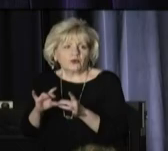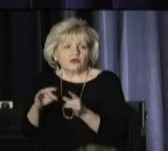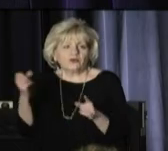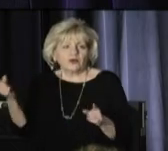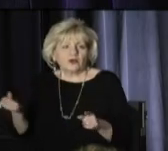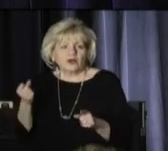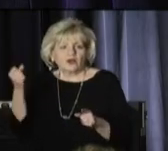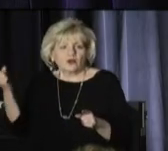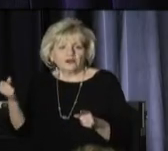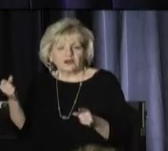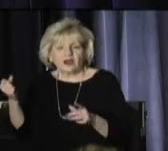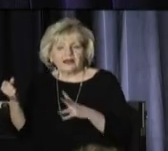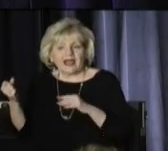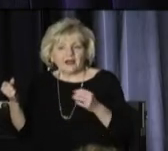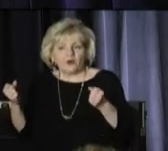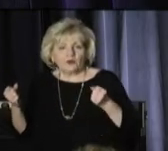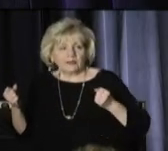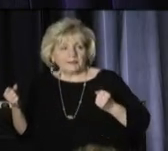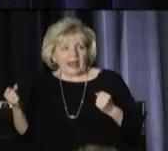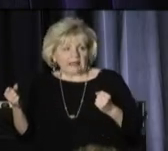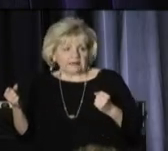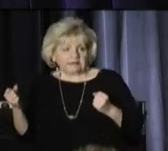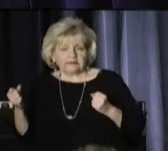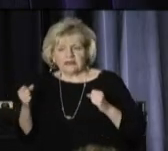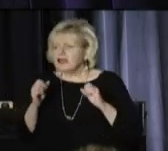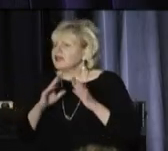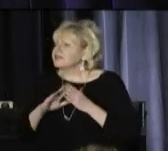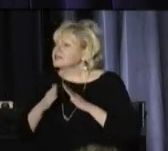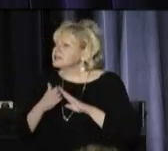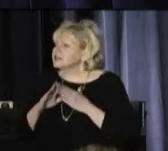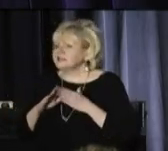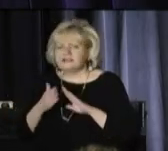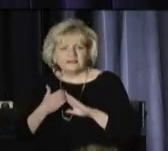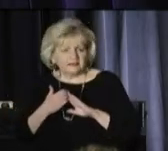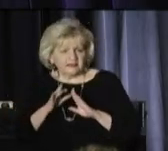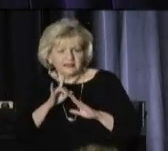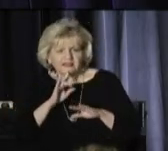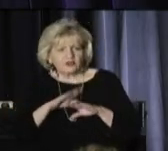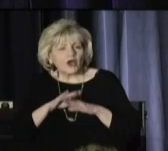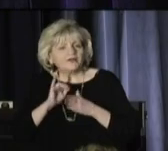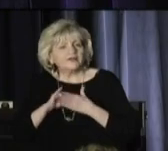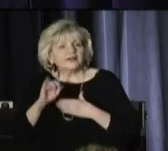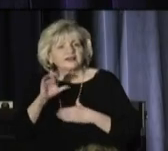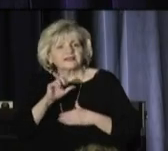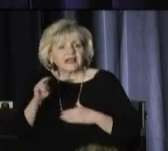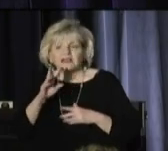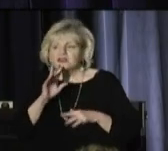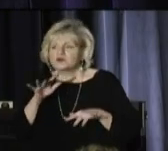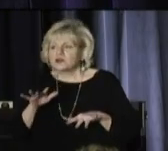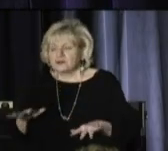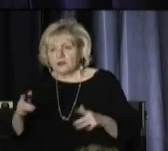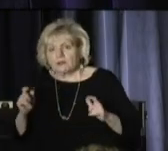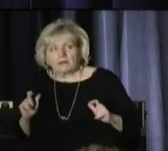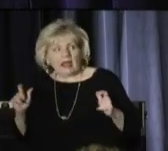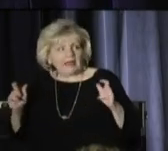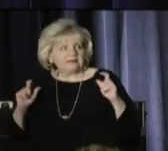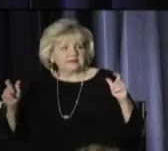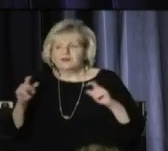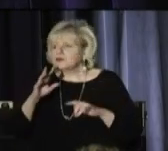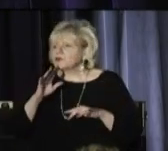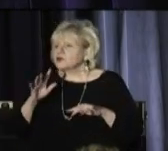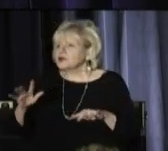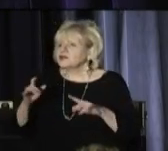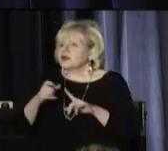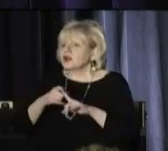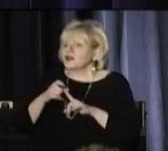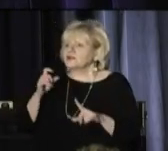and a holding back. The city is situated alongside the Connecticut River, a massive river that stretches from the